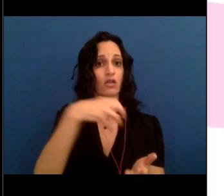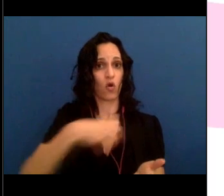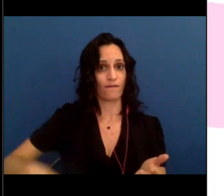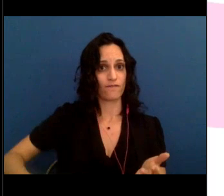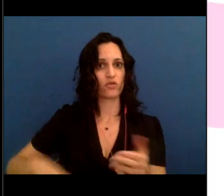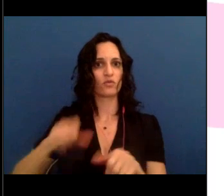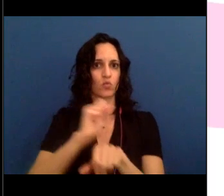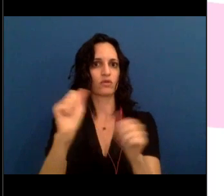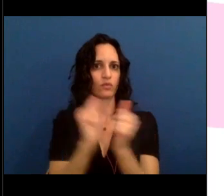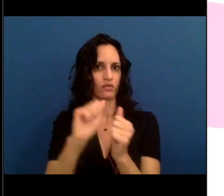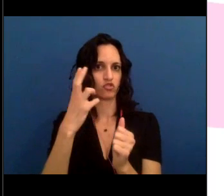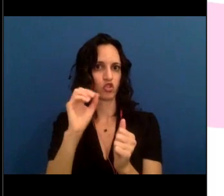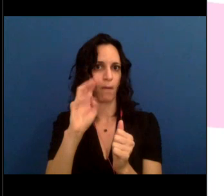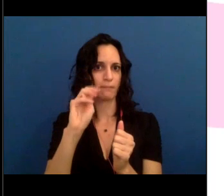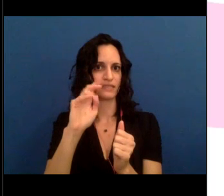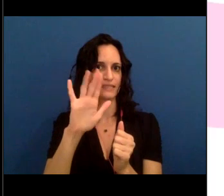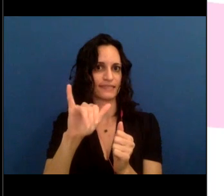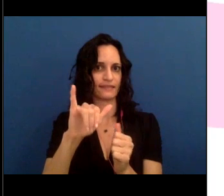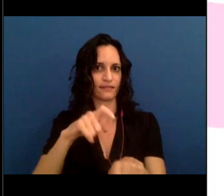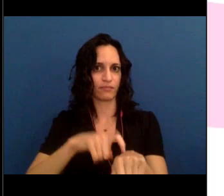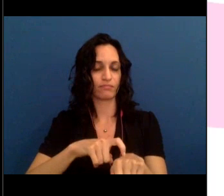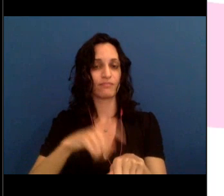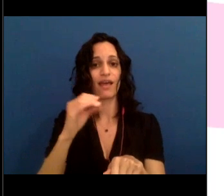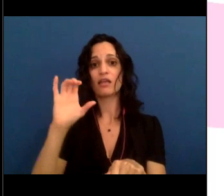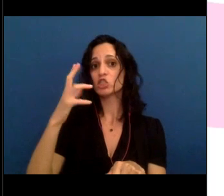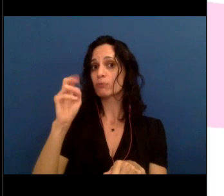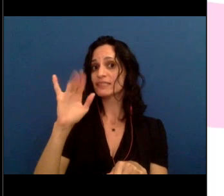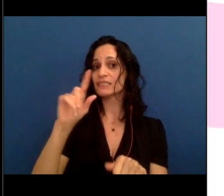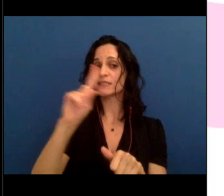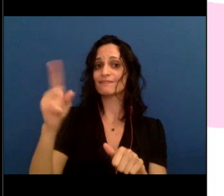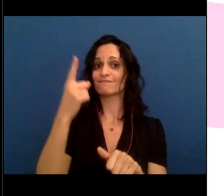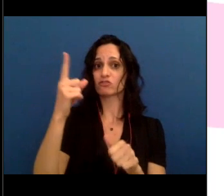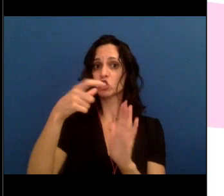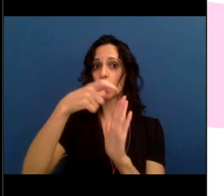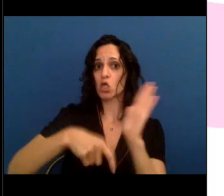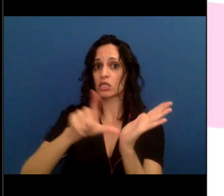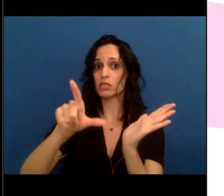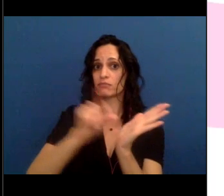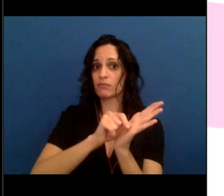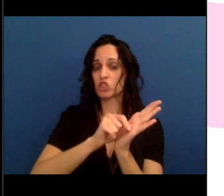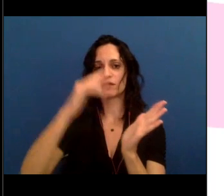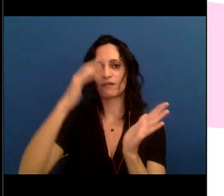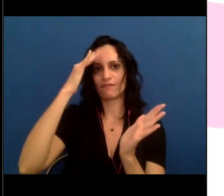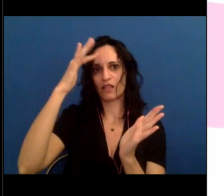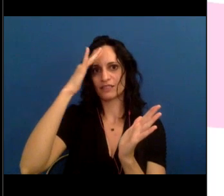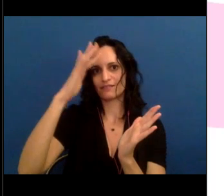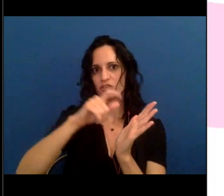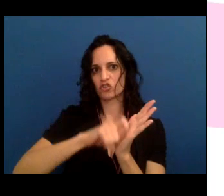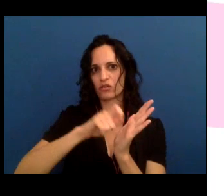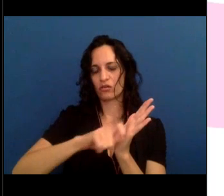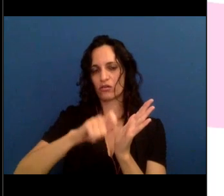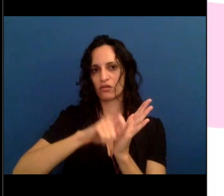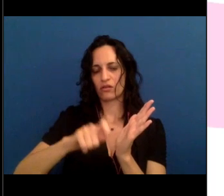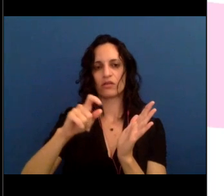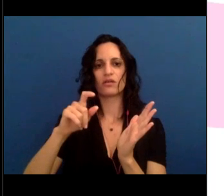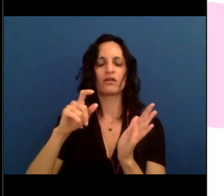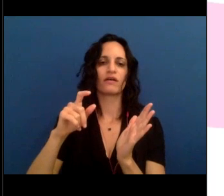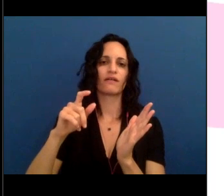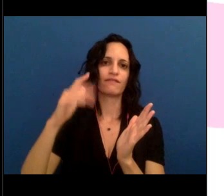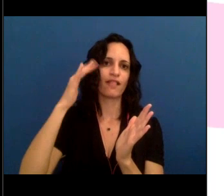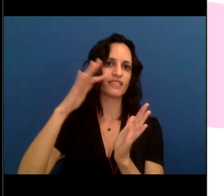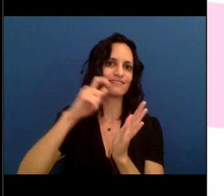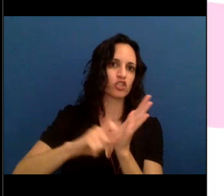would like to point out that the first article that Chomsky ever published was in a philosophy journal, the Journal of Symbolic Logic. And so